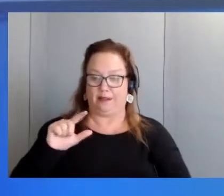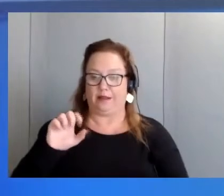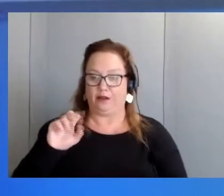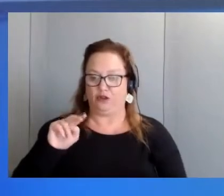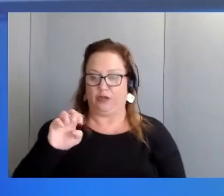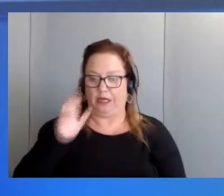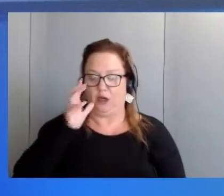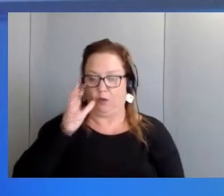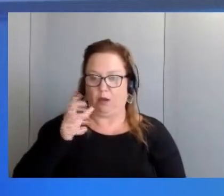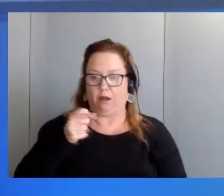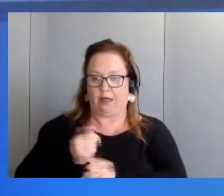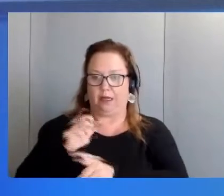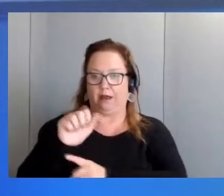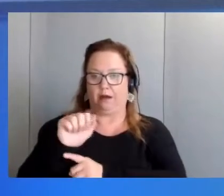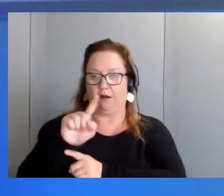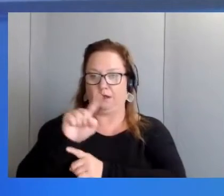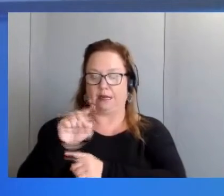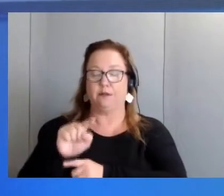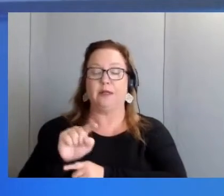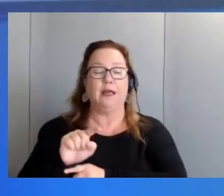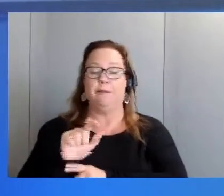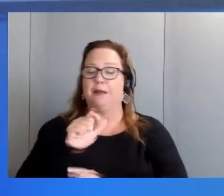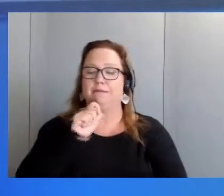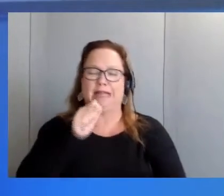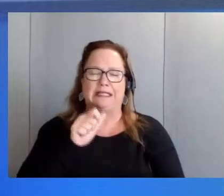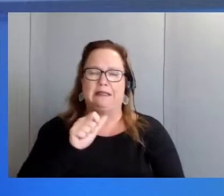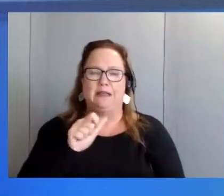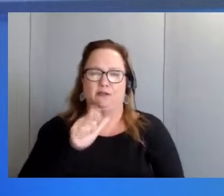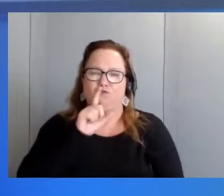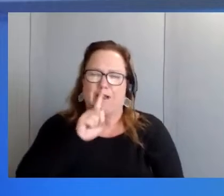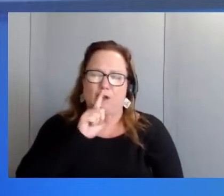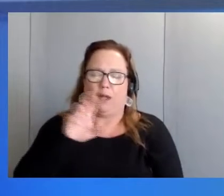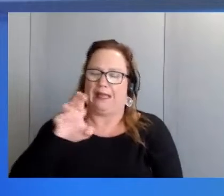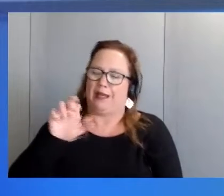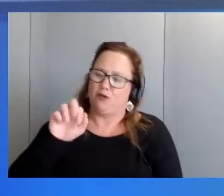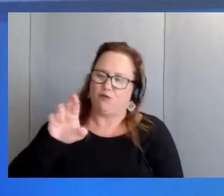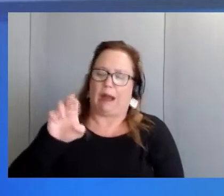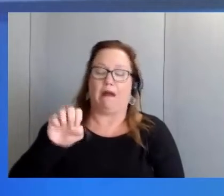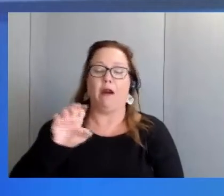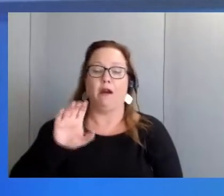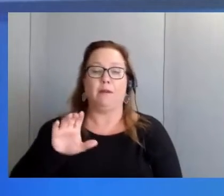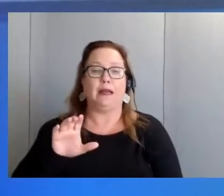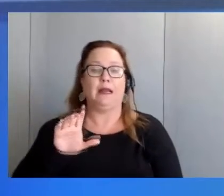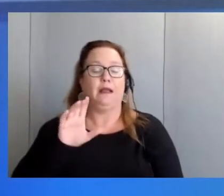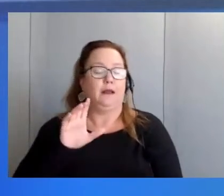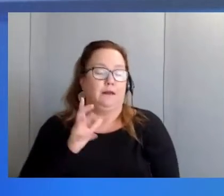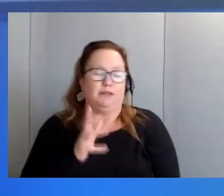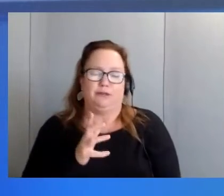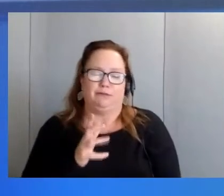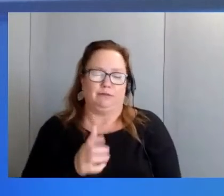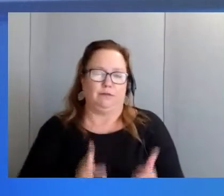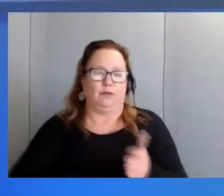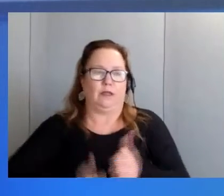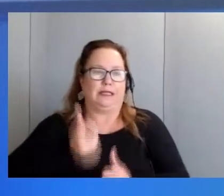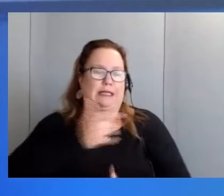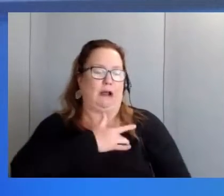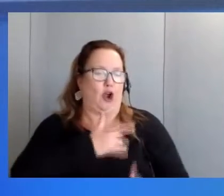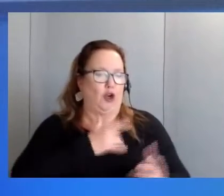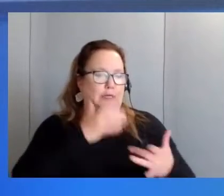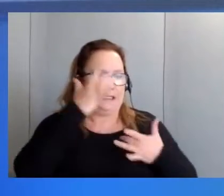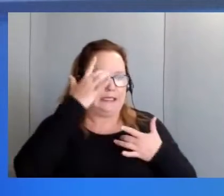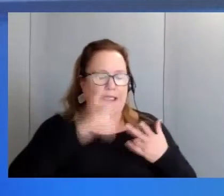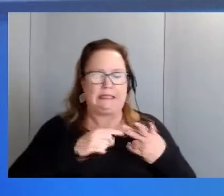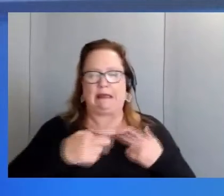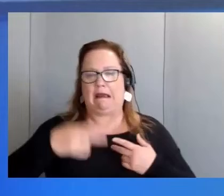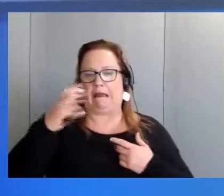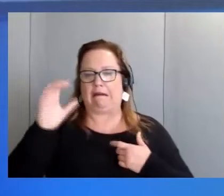Alzheimer's. Extremely rare, and so for most of us, if it runs in the family, you're at a little bit higher risk. That's probably how you think about heart disease and high cholesterol